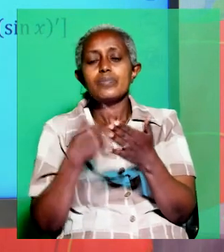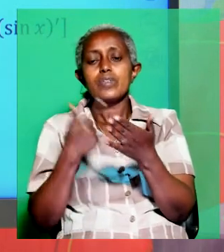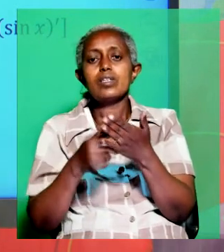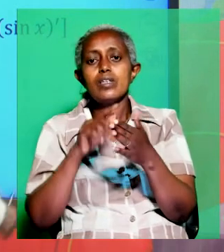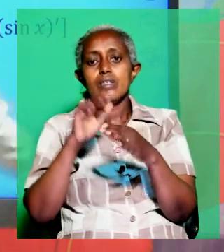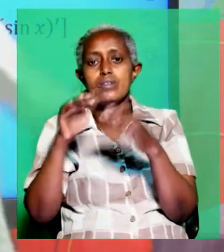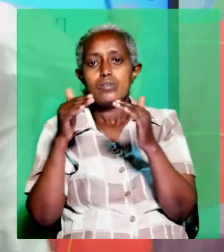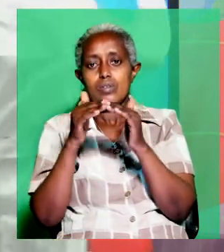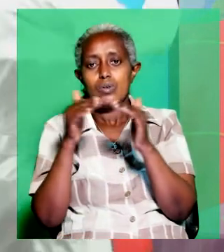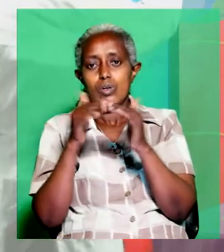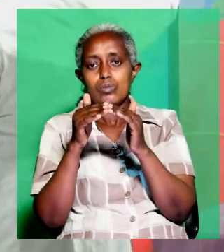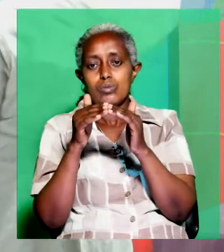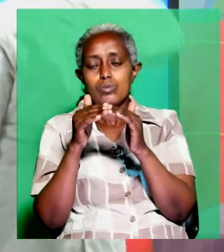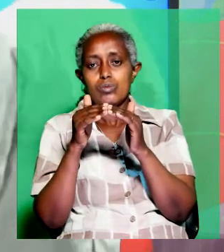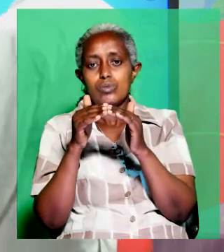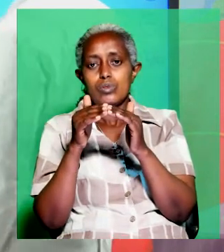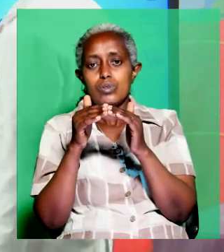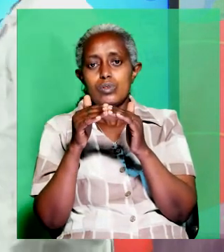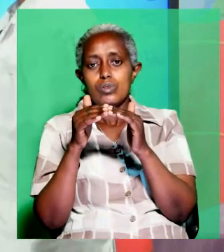be equal to